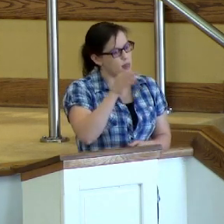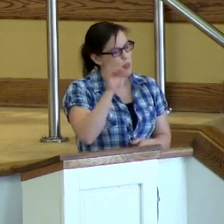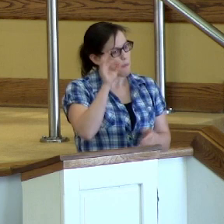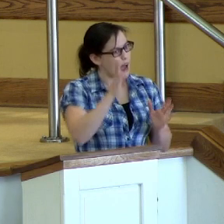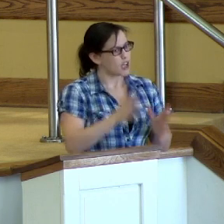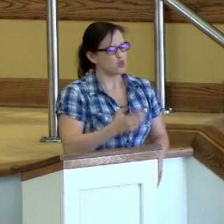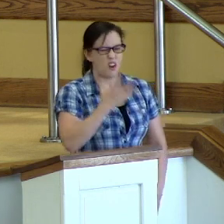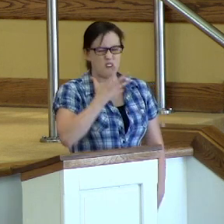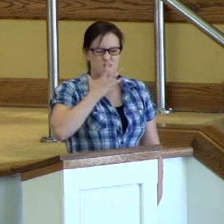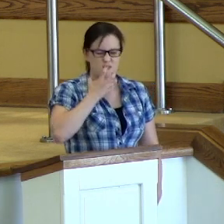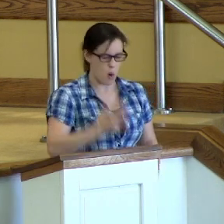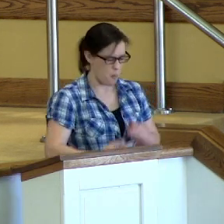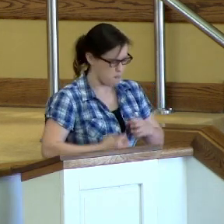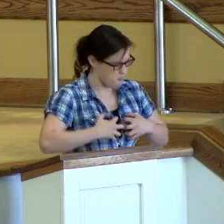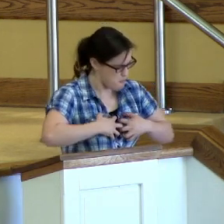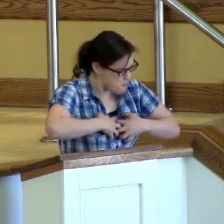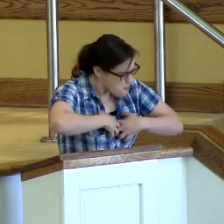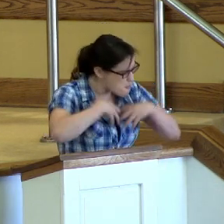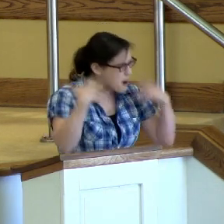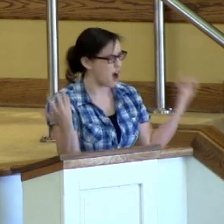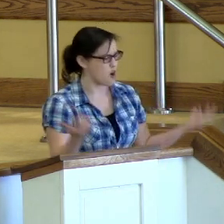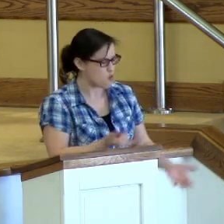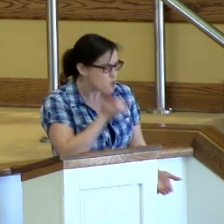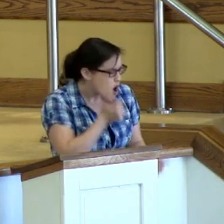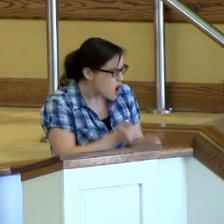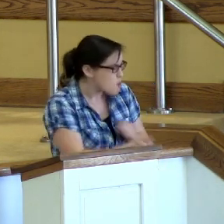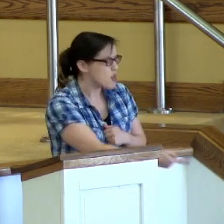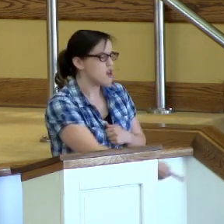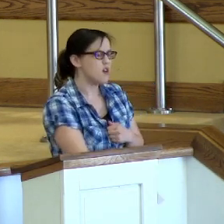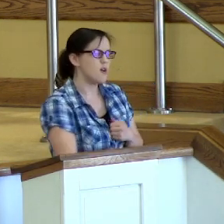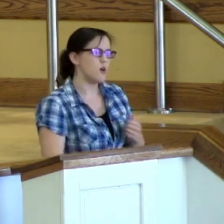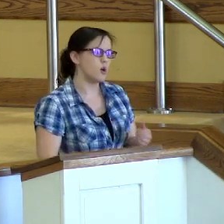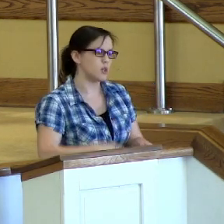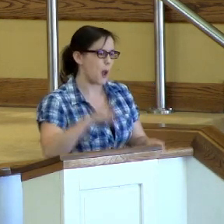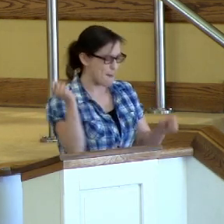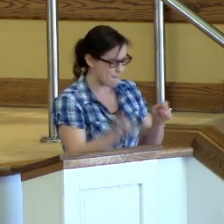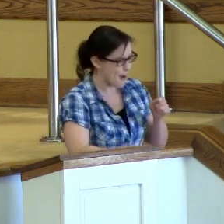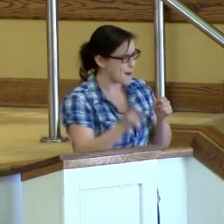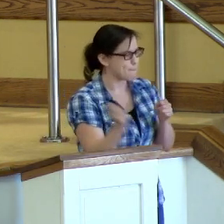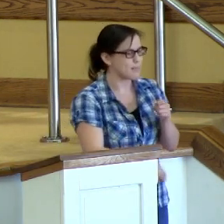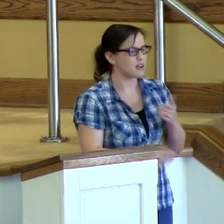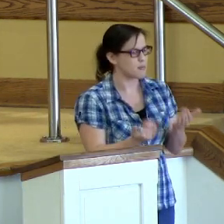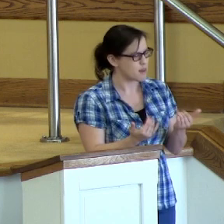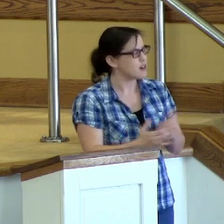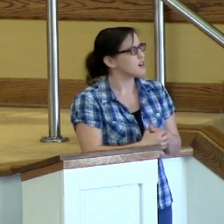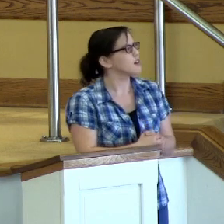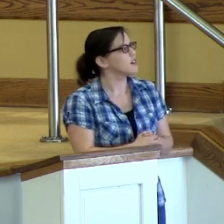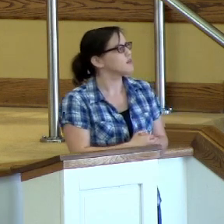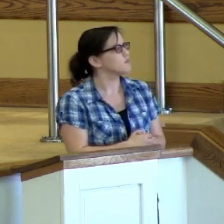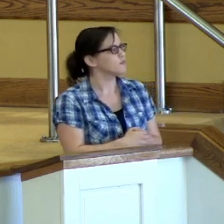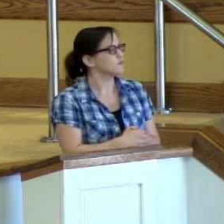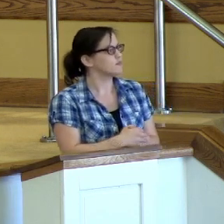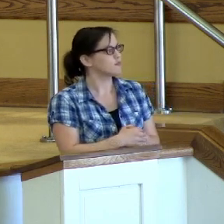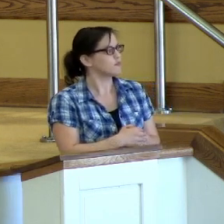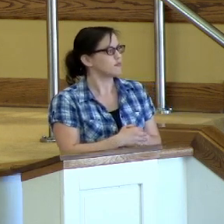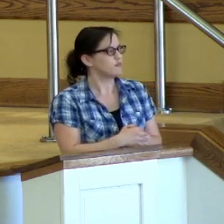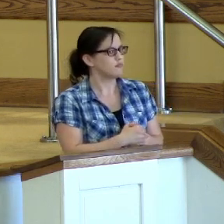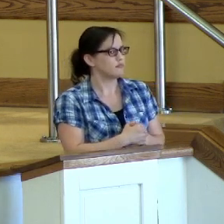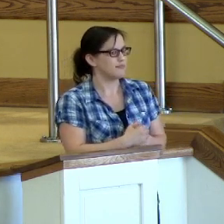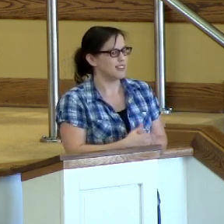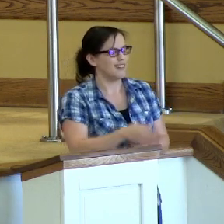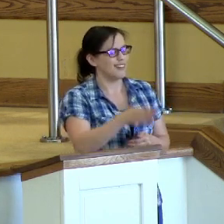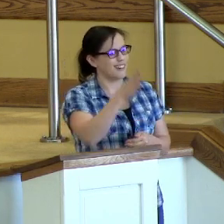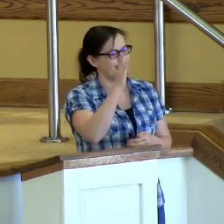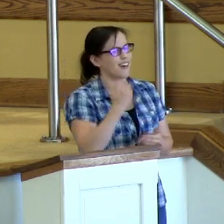is furious at these times. What is wrong with you? And so he's just whooping on her and beating on her. And this is when God has such a humor, doesn't